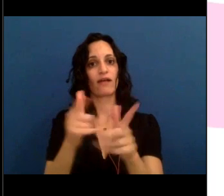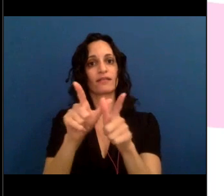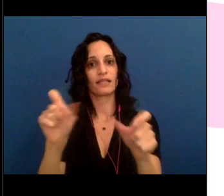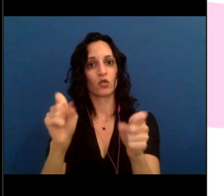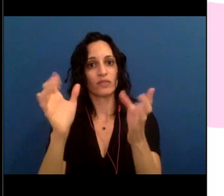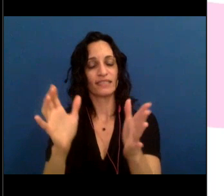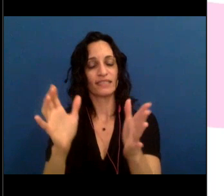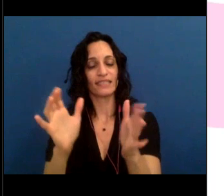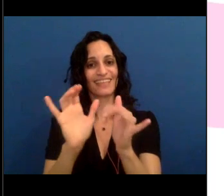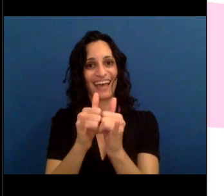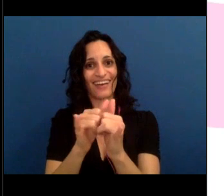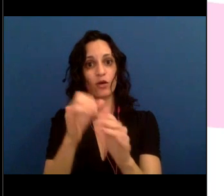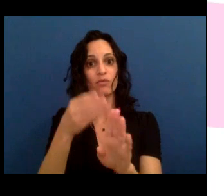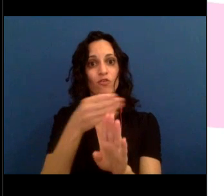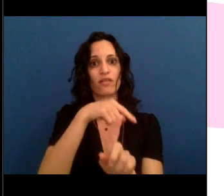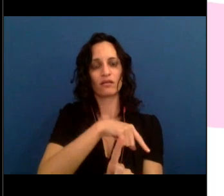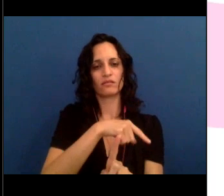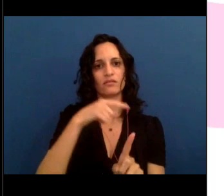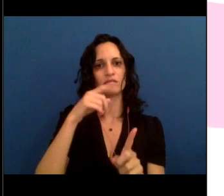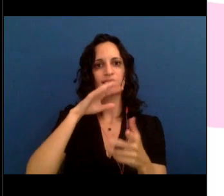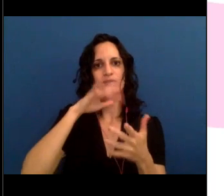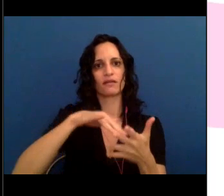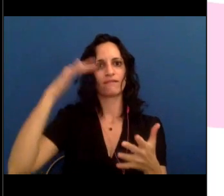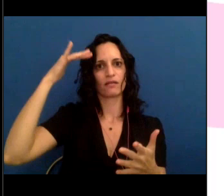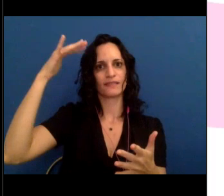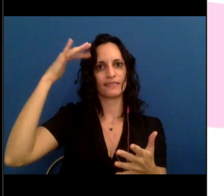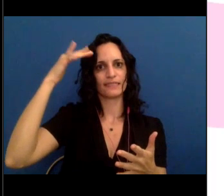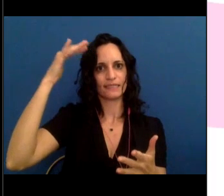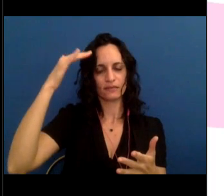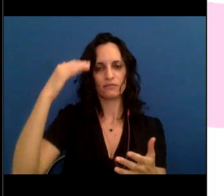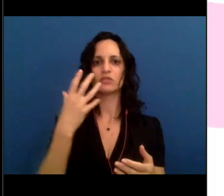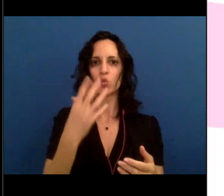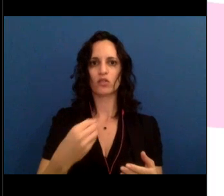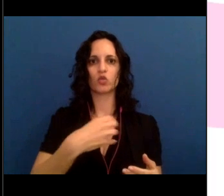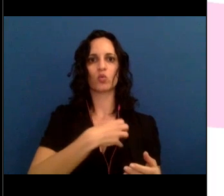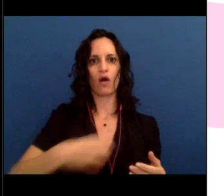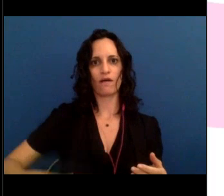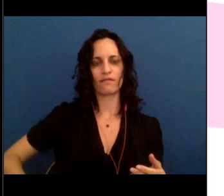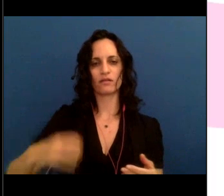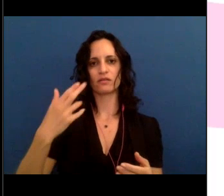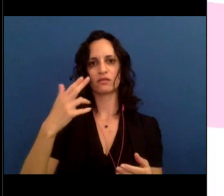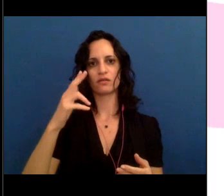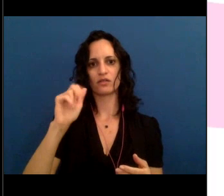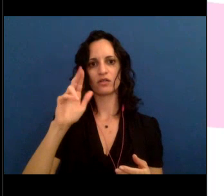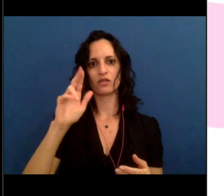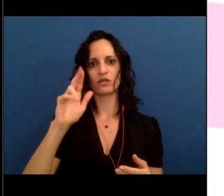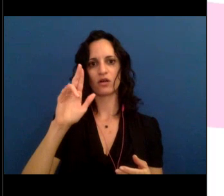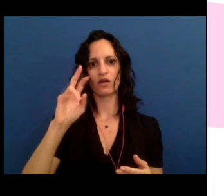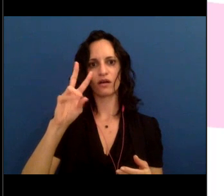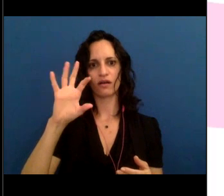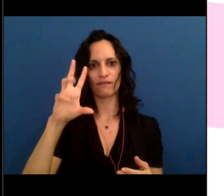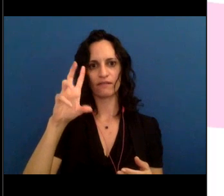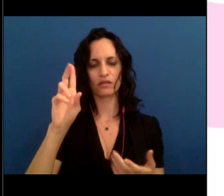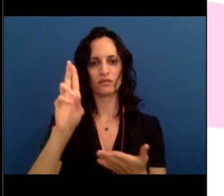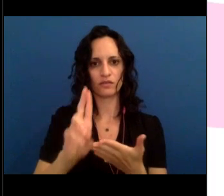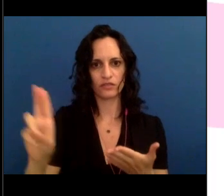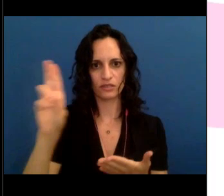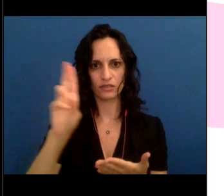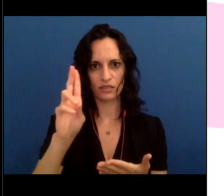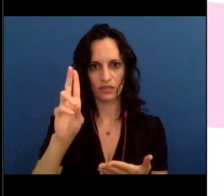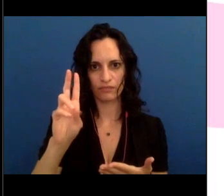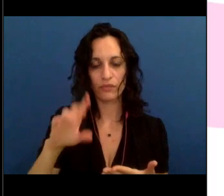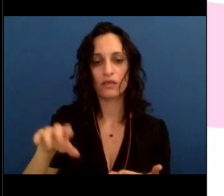he went to Harvard at a time where Willard Van Orman Quine was one of his advisors, and he